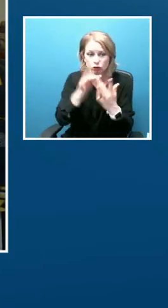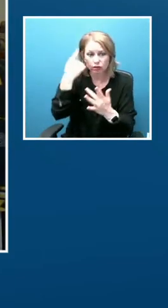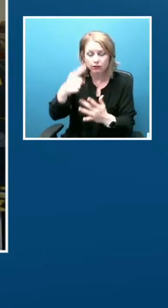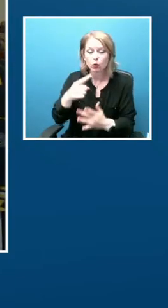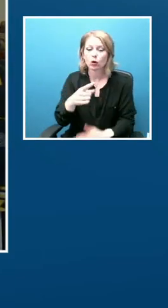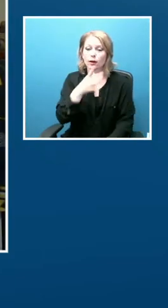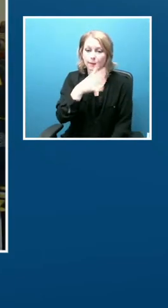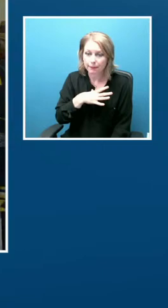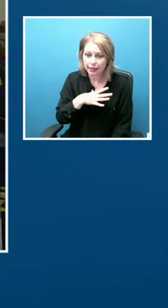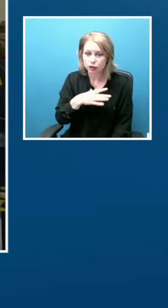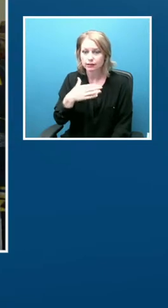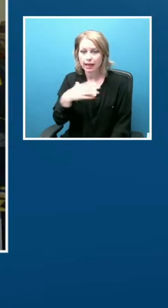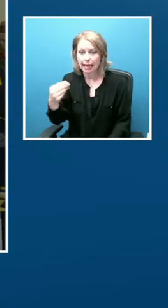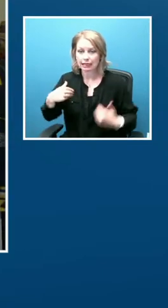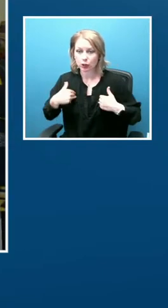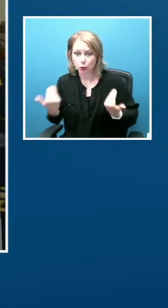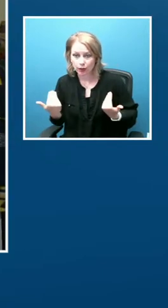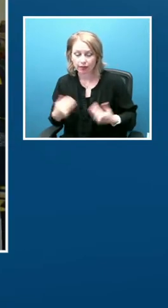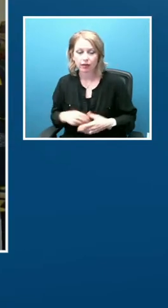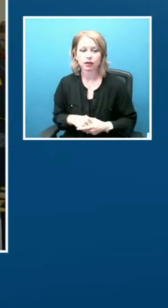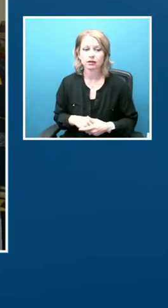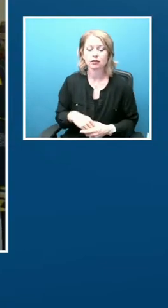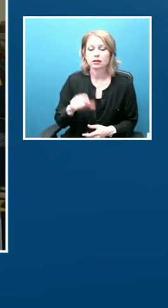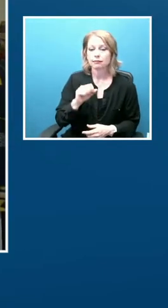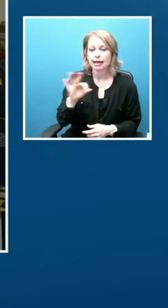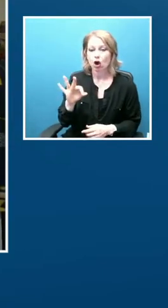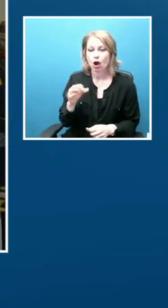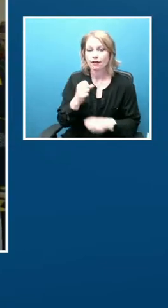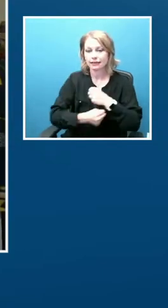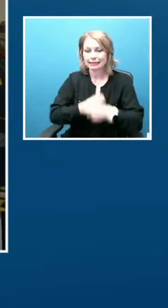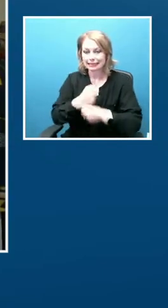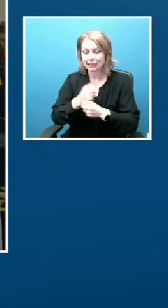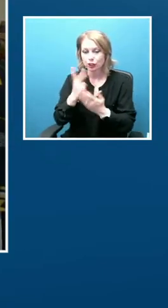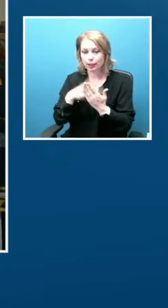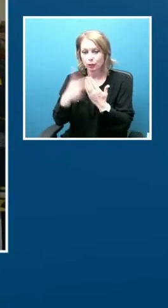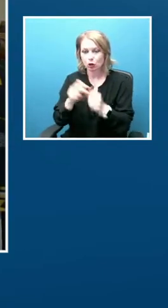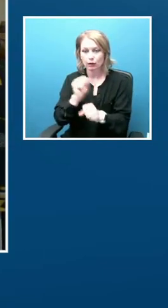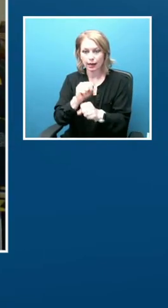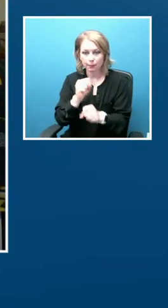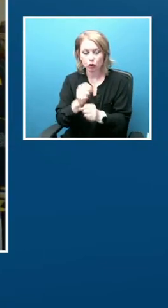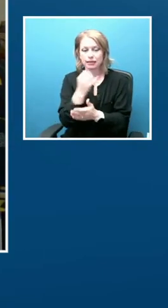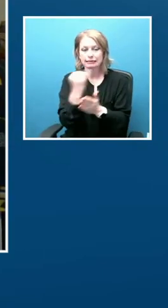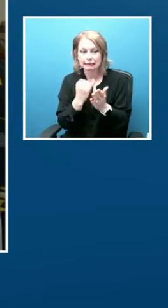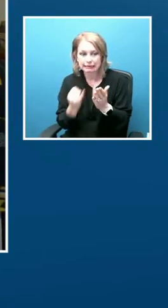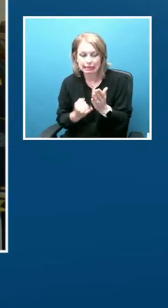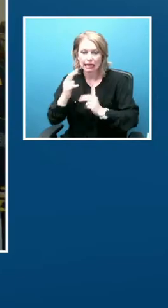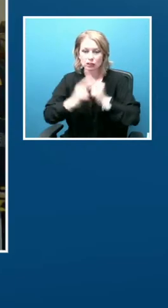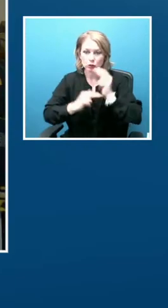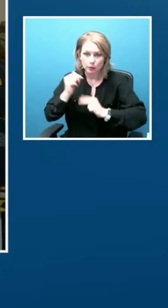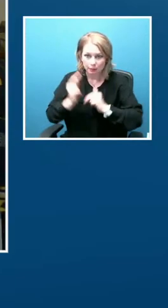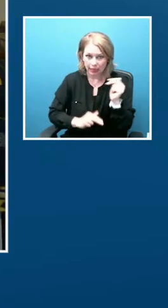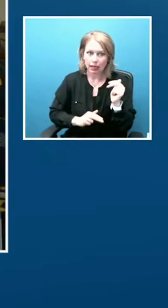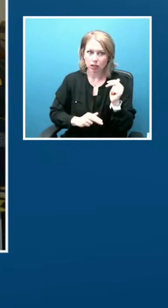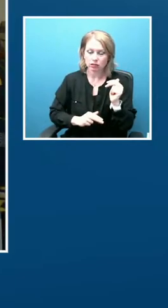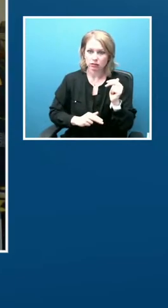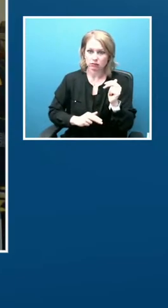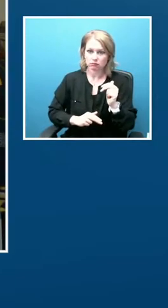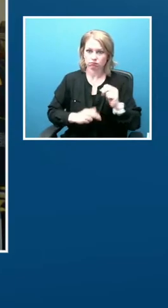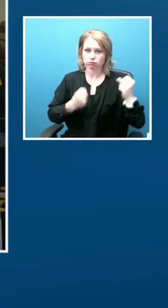and youth, and off-year programmatic work designed to build robust infrastructure from the ground